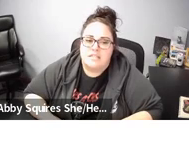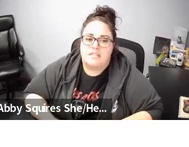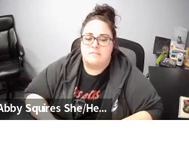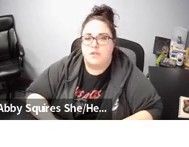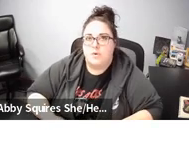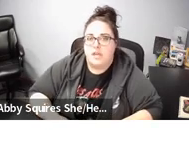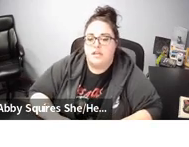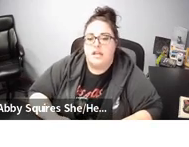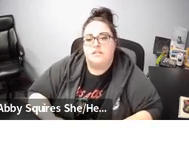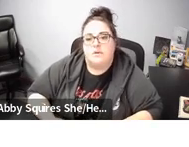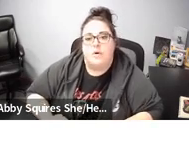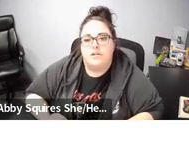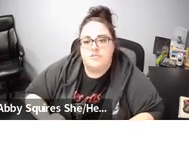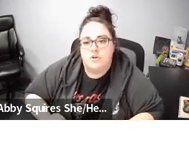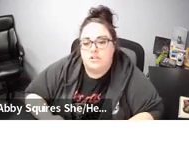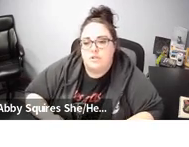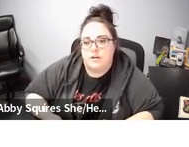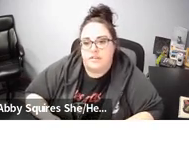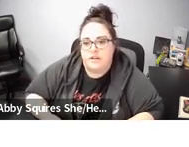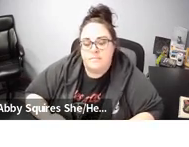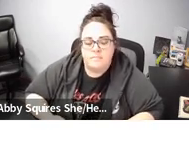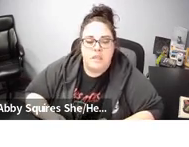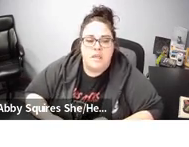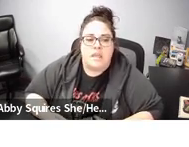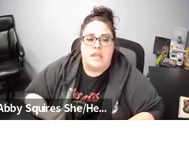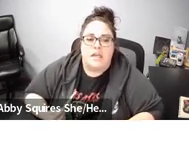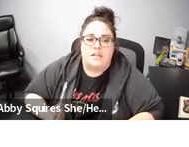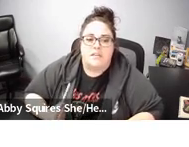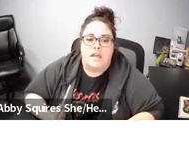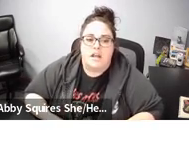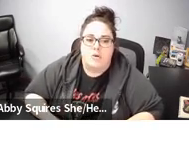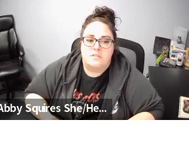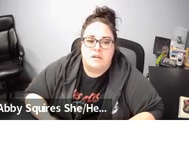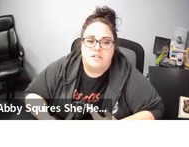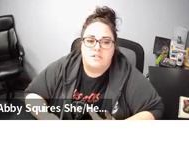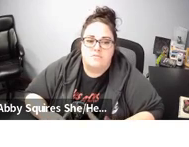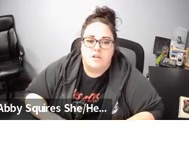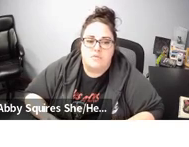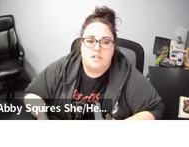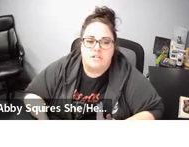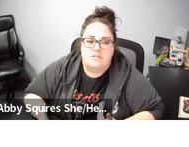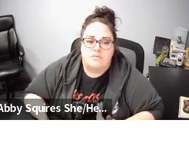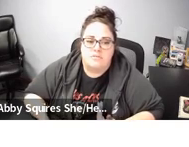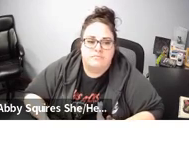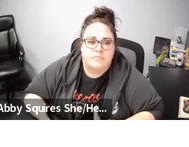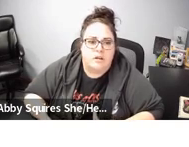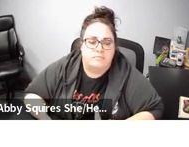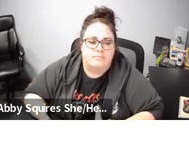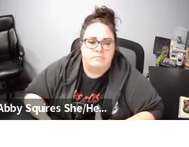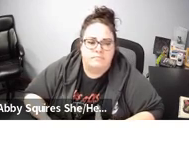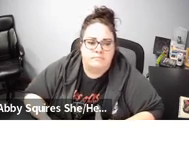because you can connect one controller to another. And that helps because you don't need to,